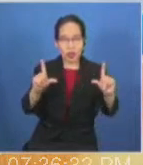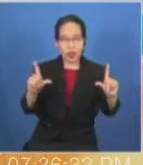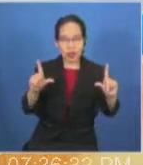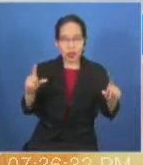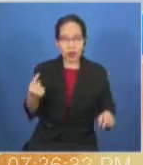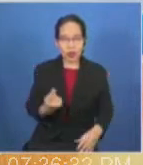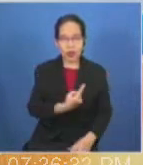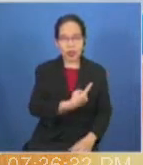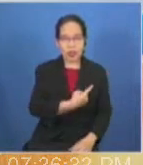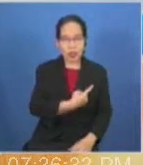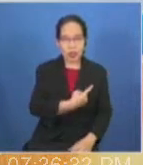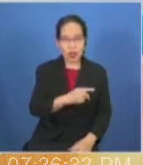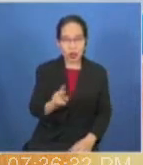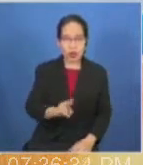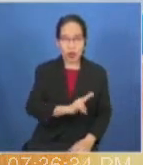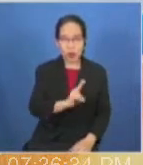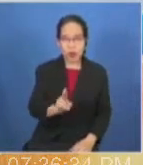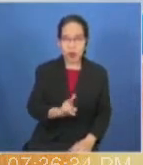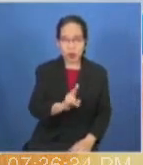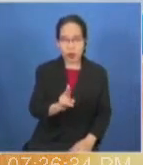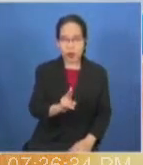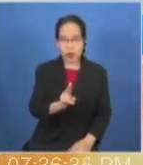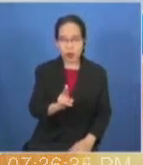local languages.